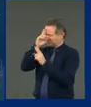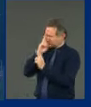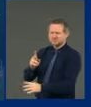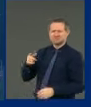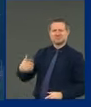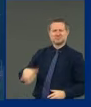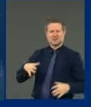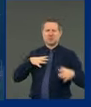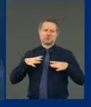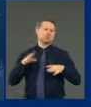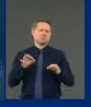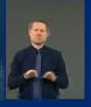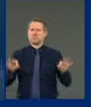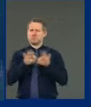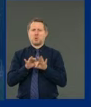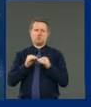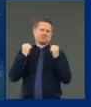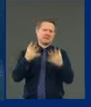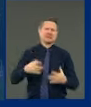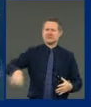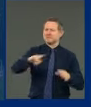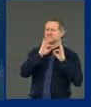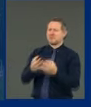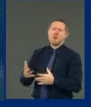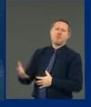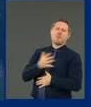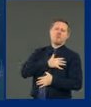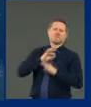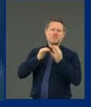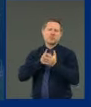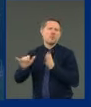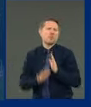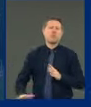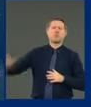across this state and nation. It's important to the